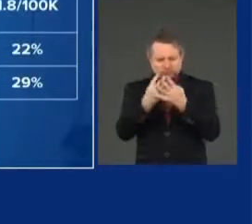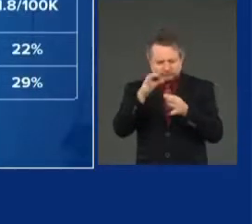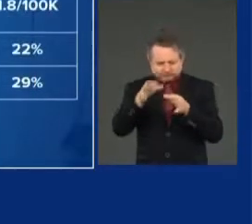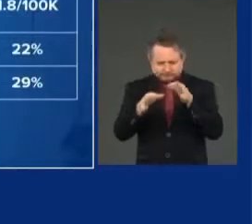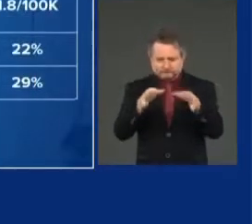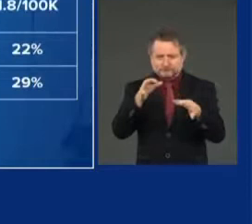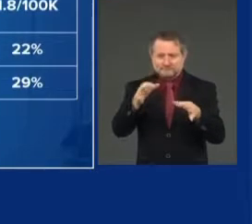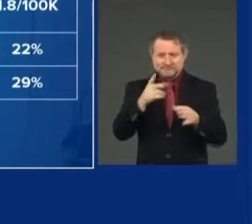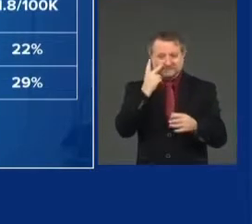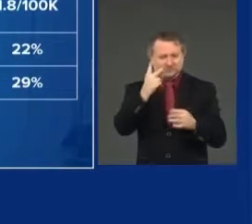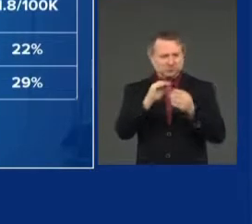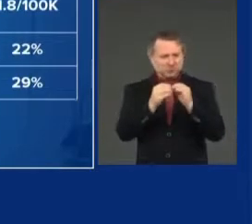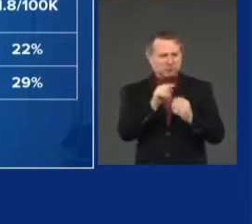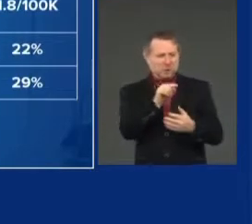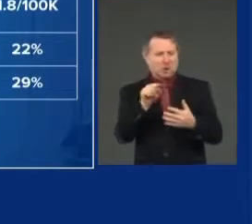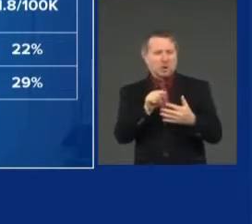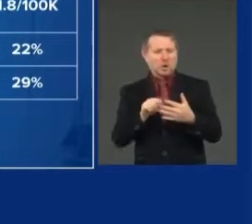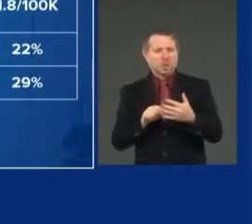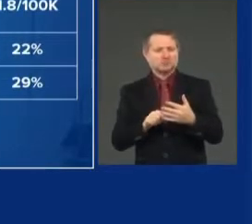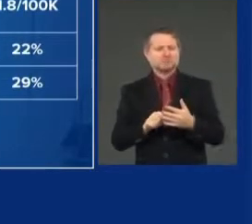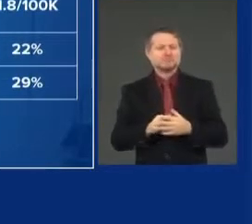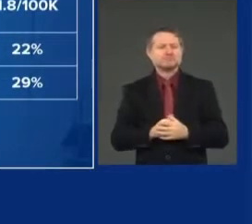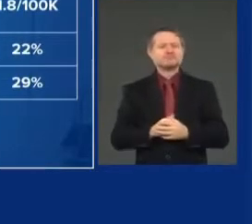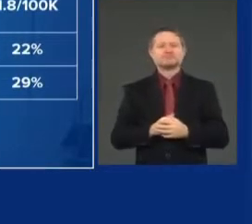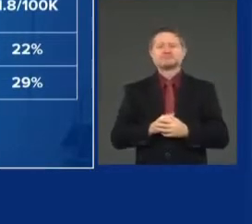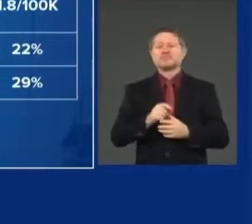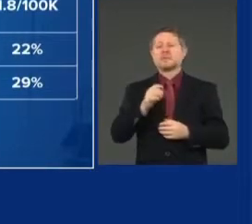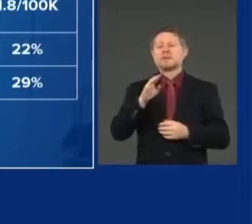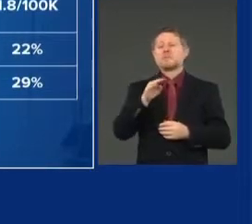For example, Morrisania in the Bronx,